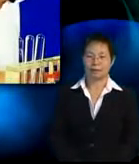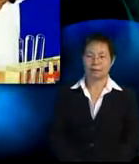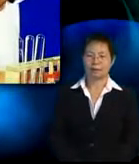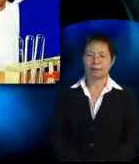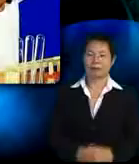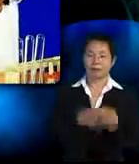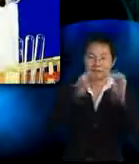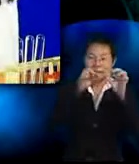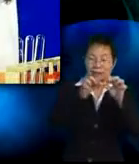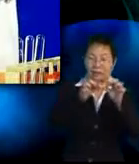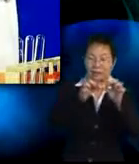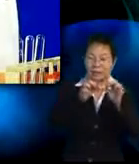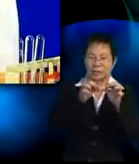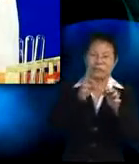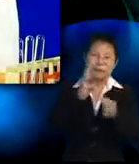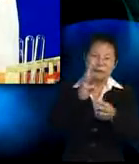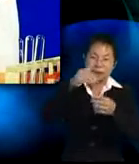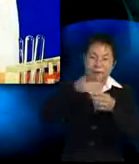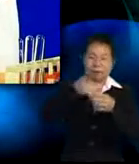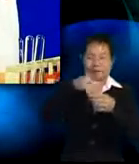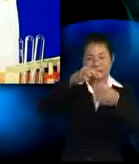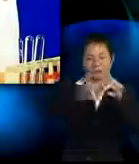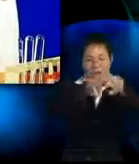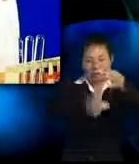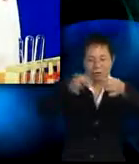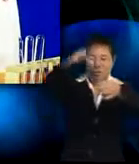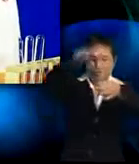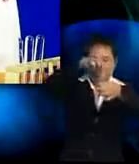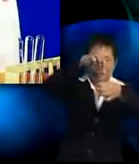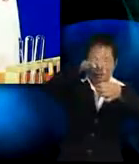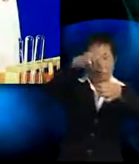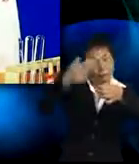Put some starch solution into a test tube.